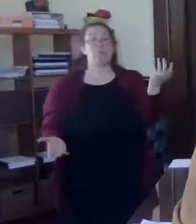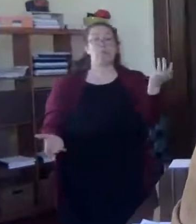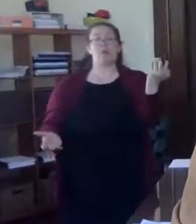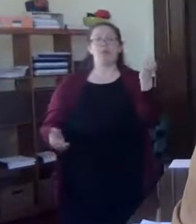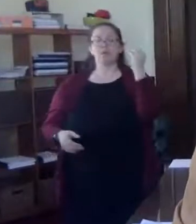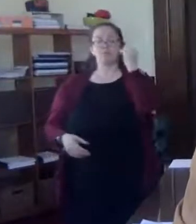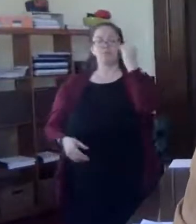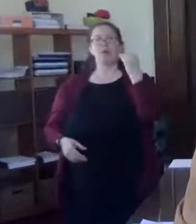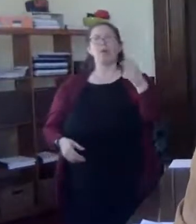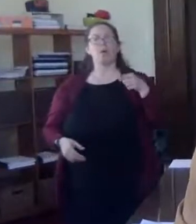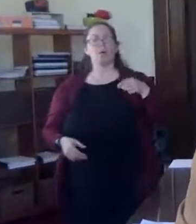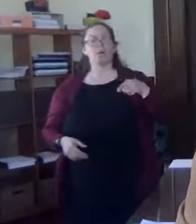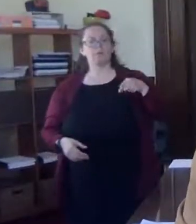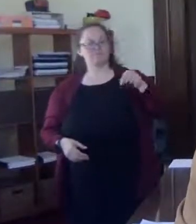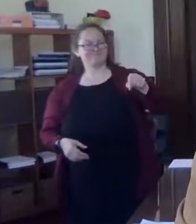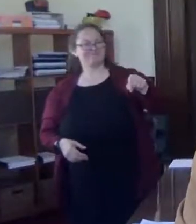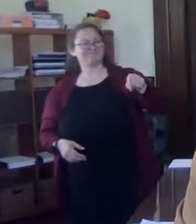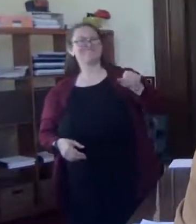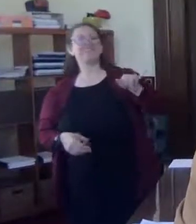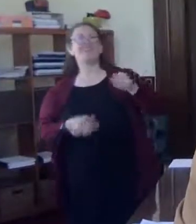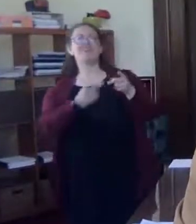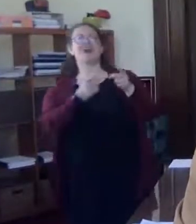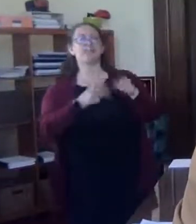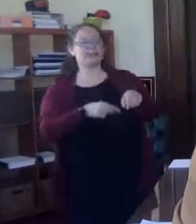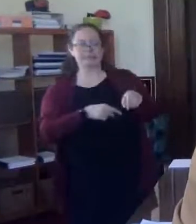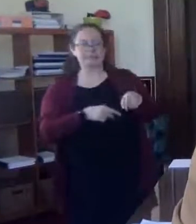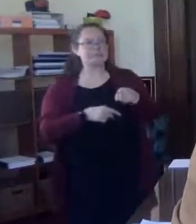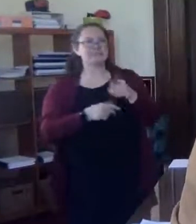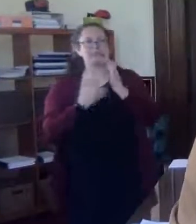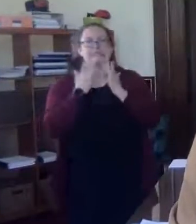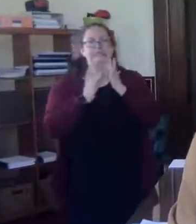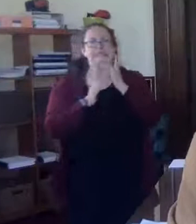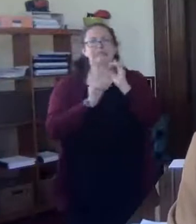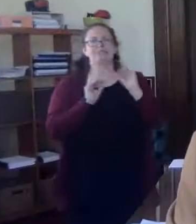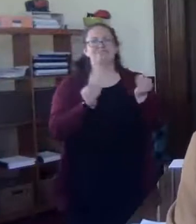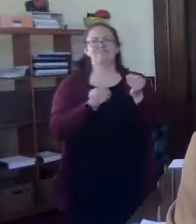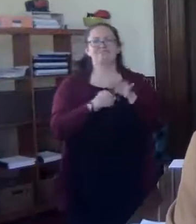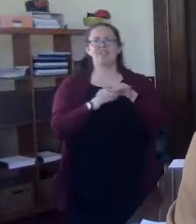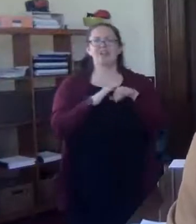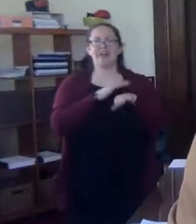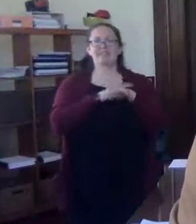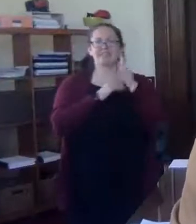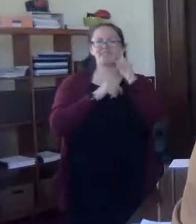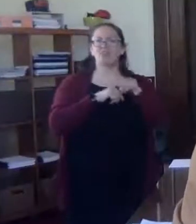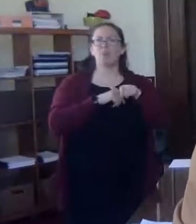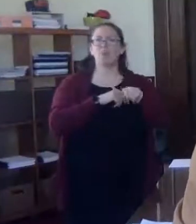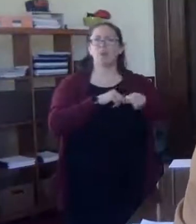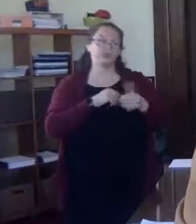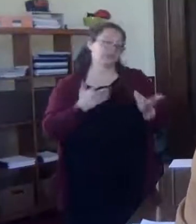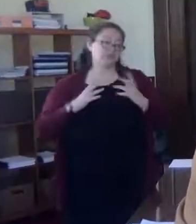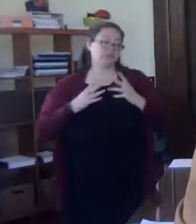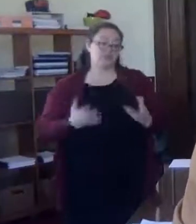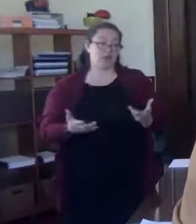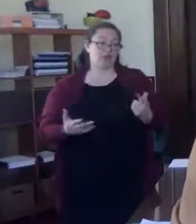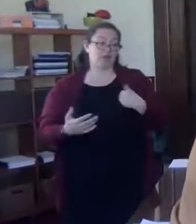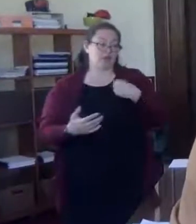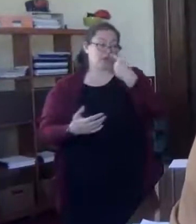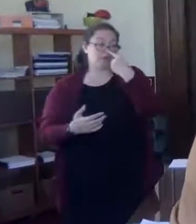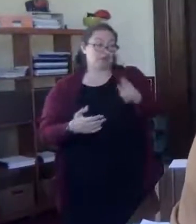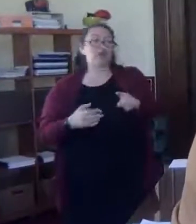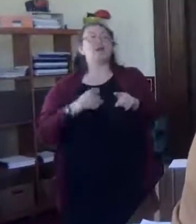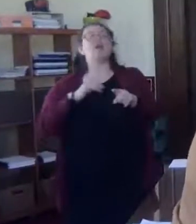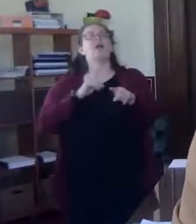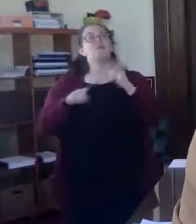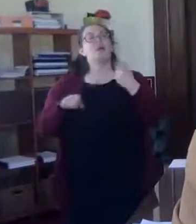place that we think needs more access to walking space, I'm certainly not opposed to that. But we've been relying on keeping